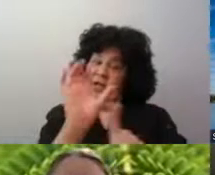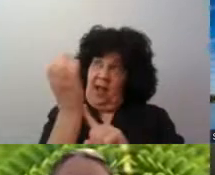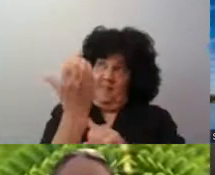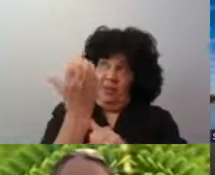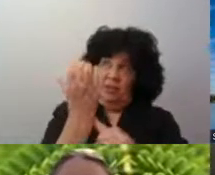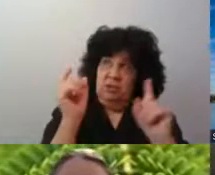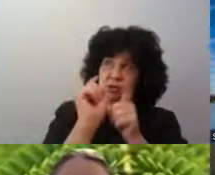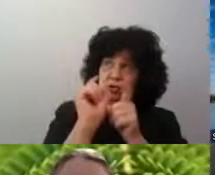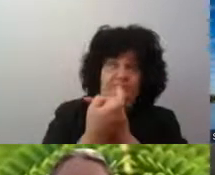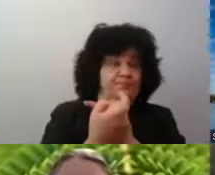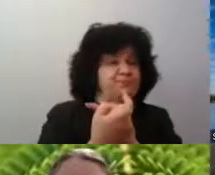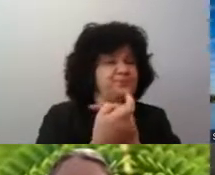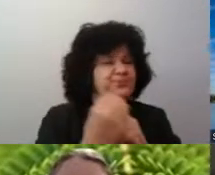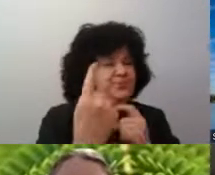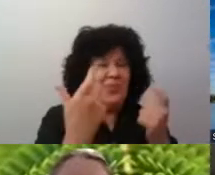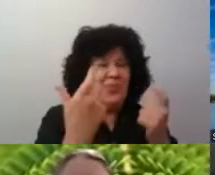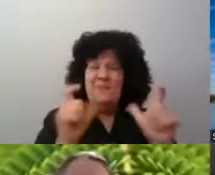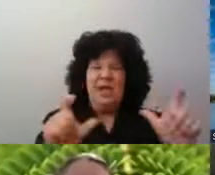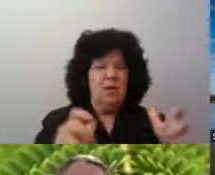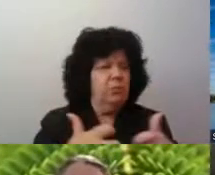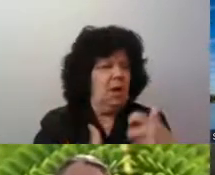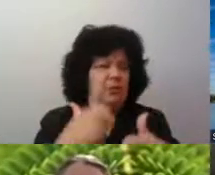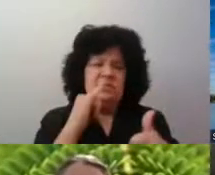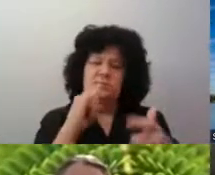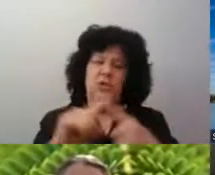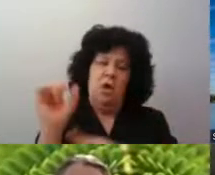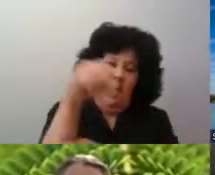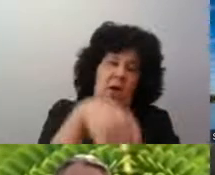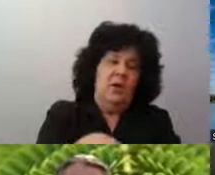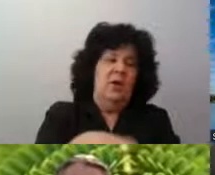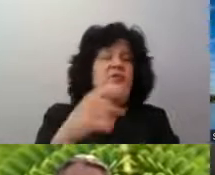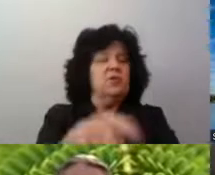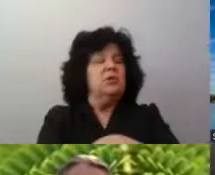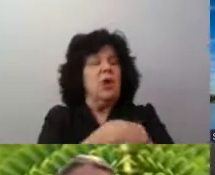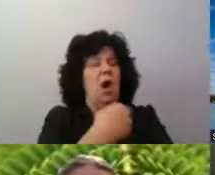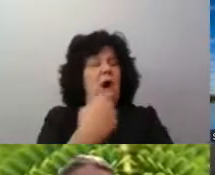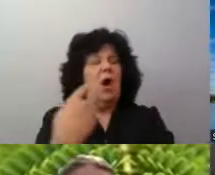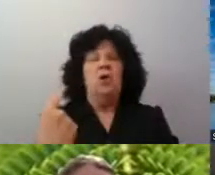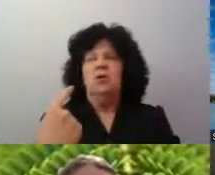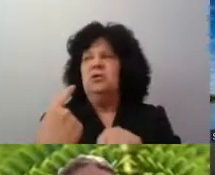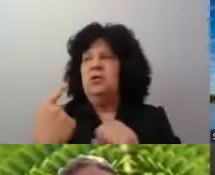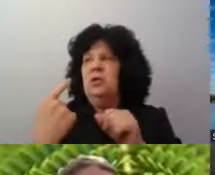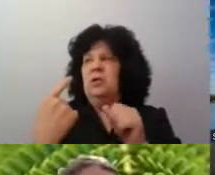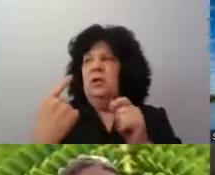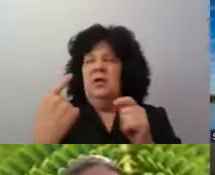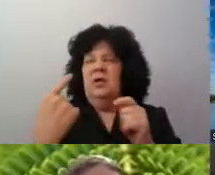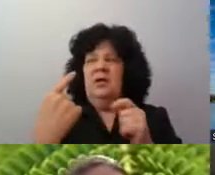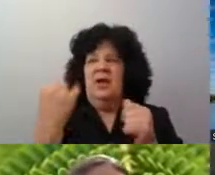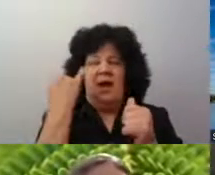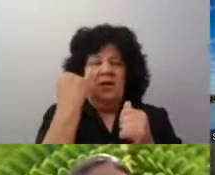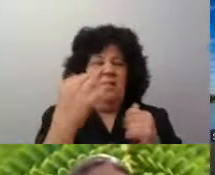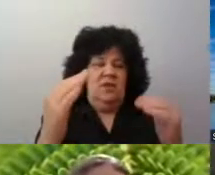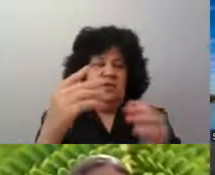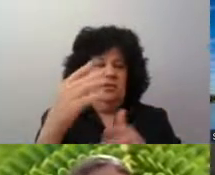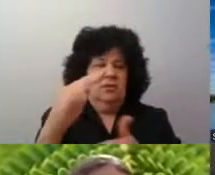we have is to overcome the longstanding and entrenched tyranny of low prices. We need to think differently